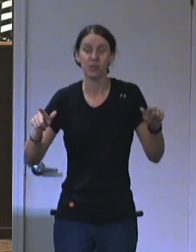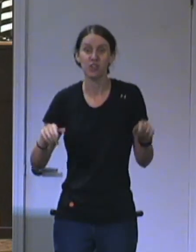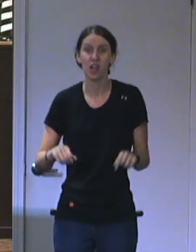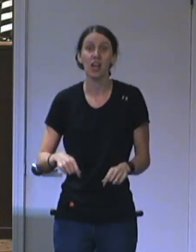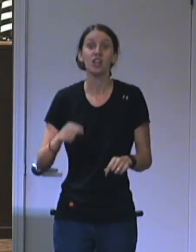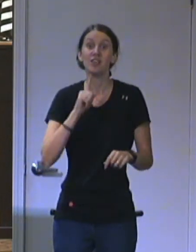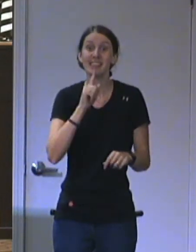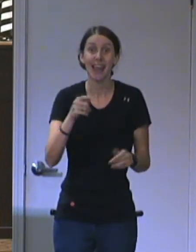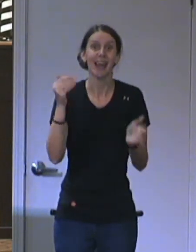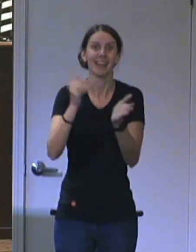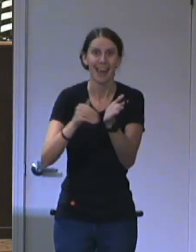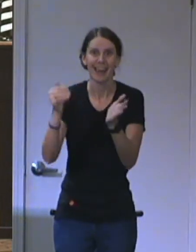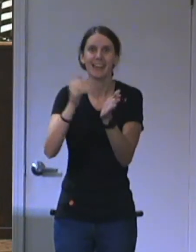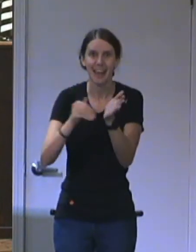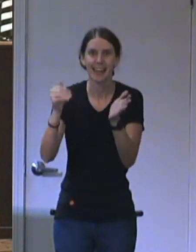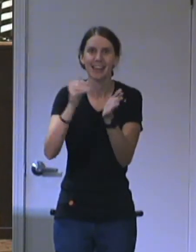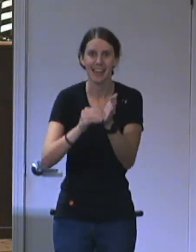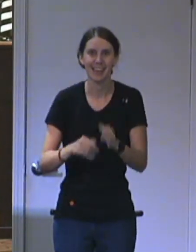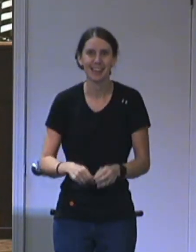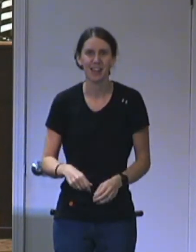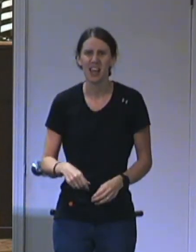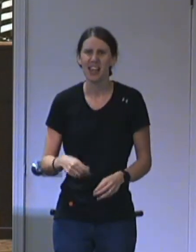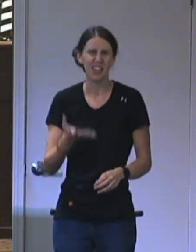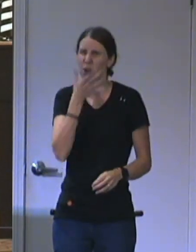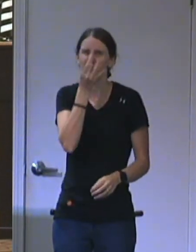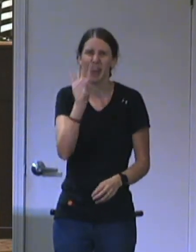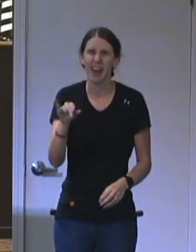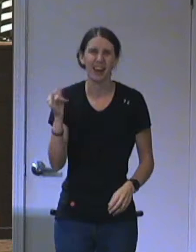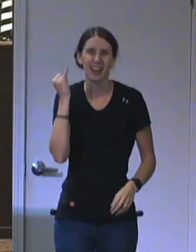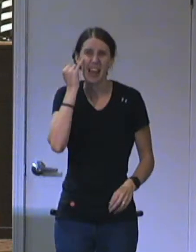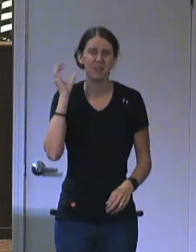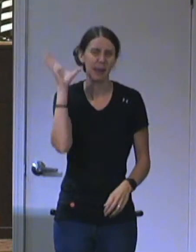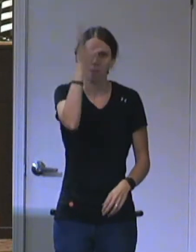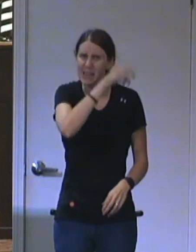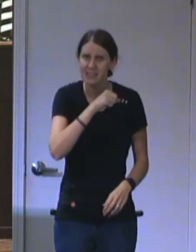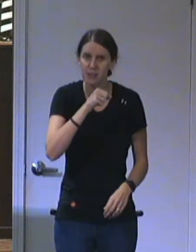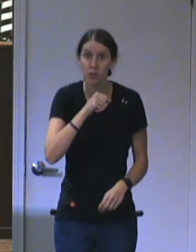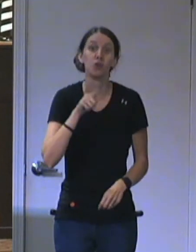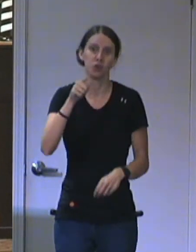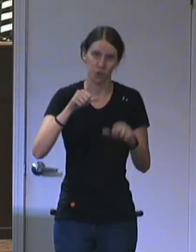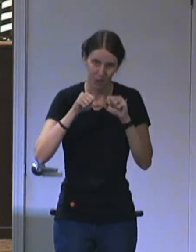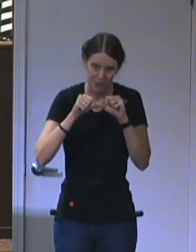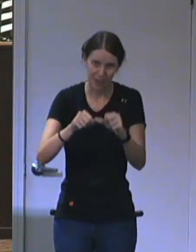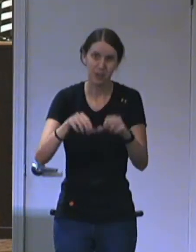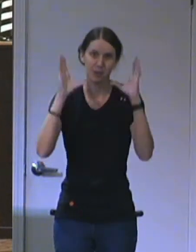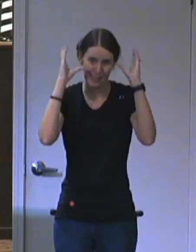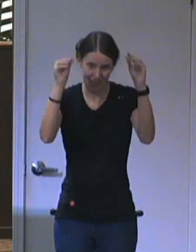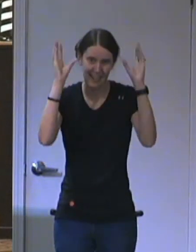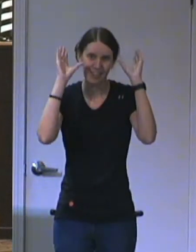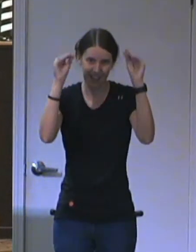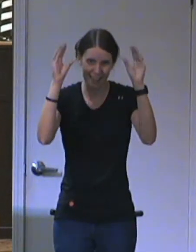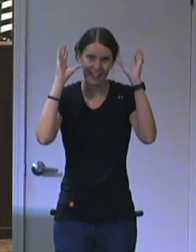you don't get all over them when they miss a letter or something, right? You just keep working and working and working.